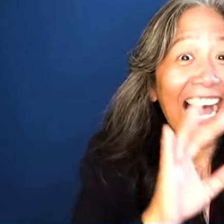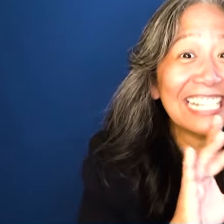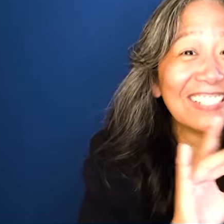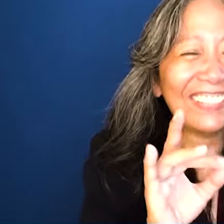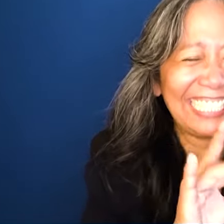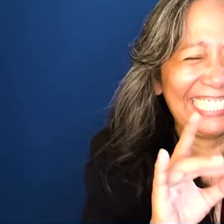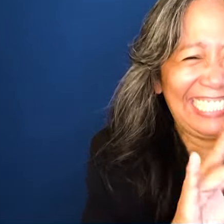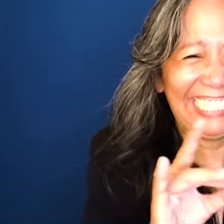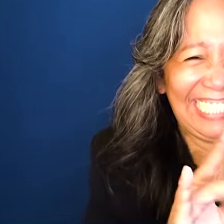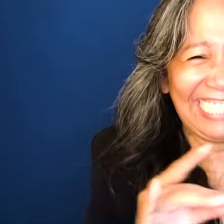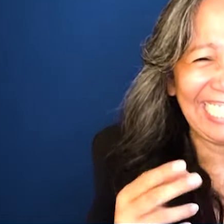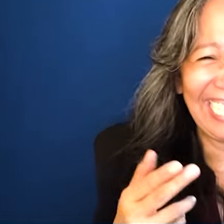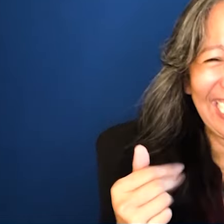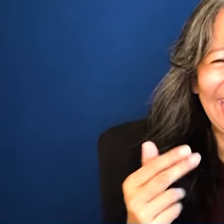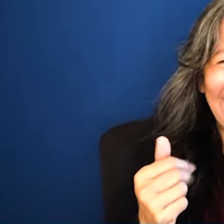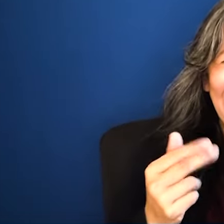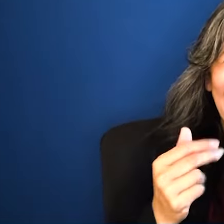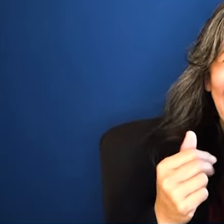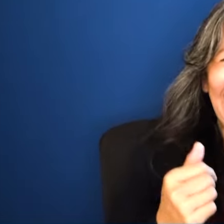God's message.